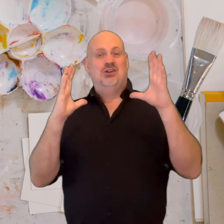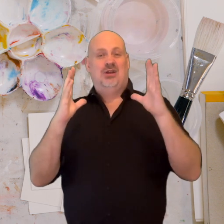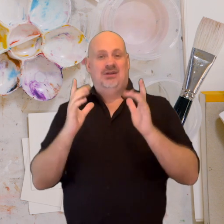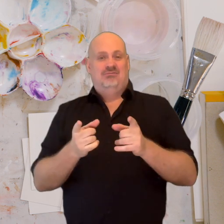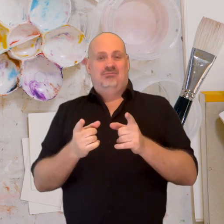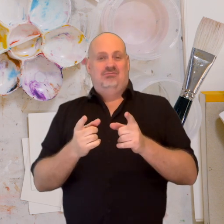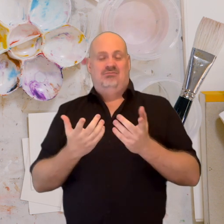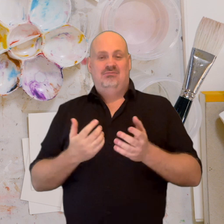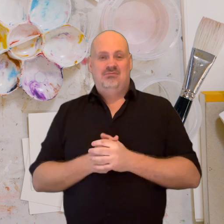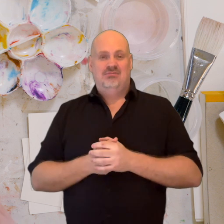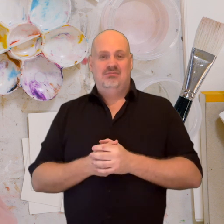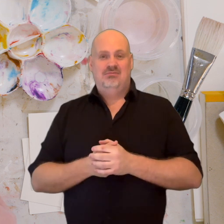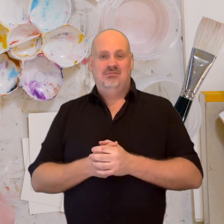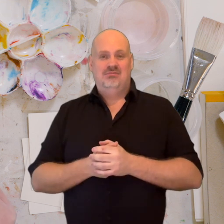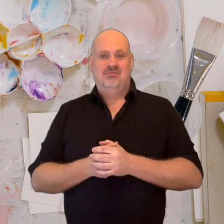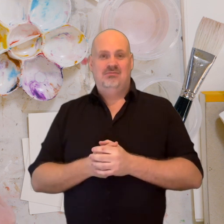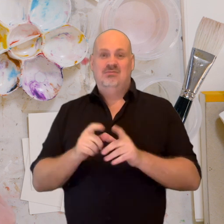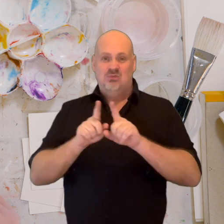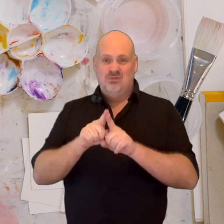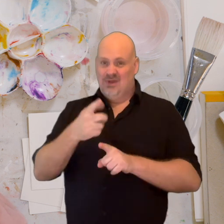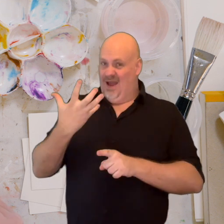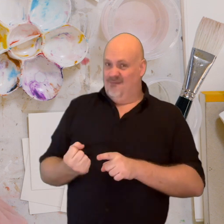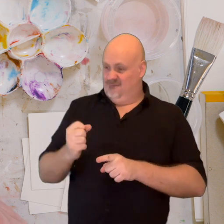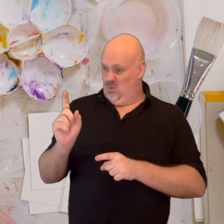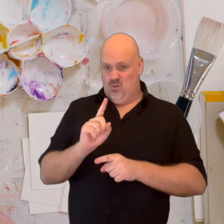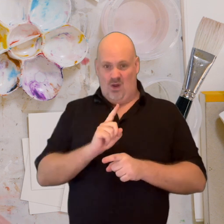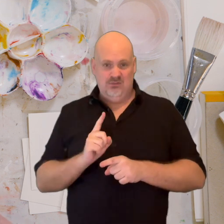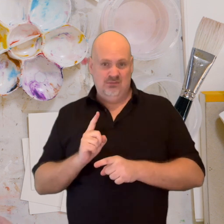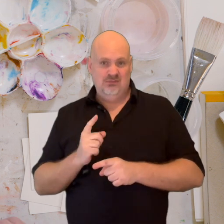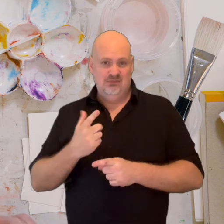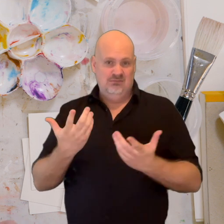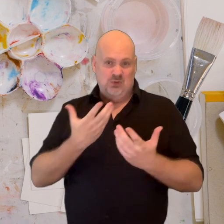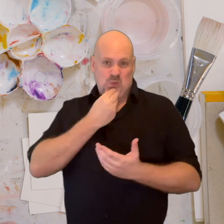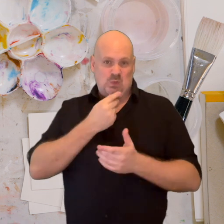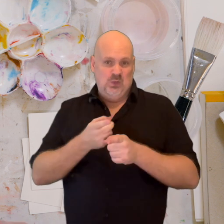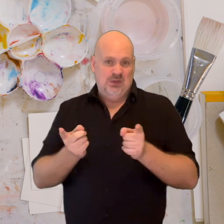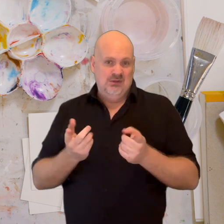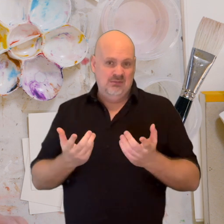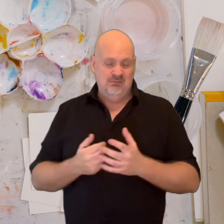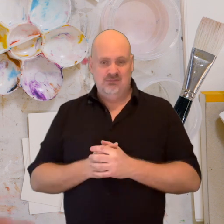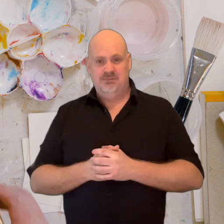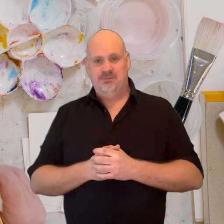and what you have access to as well.